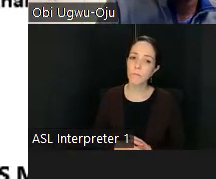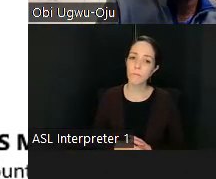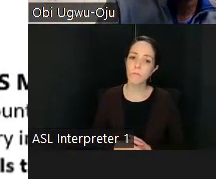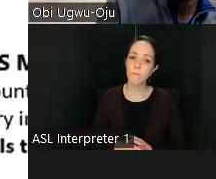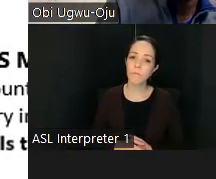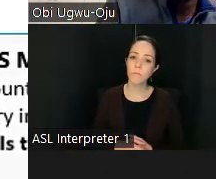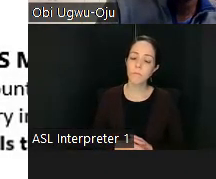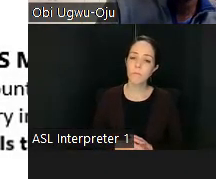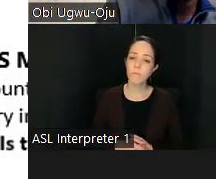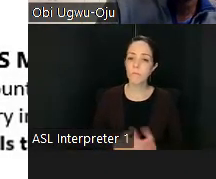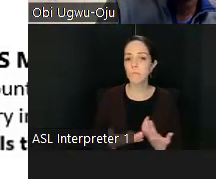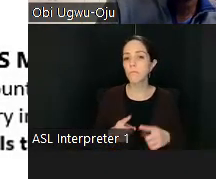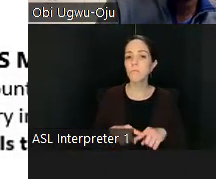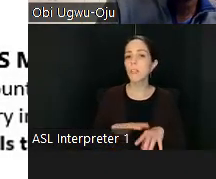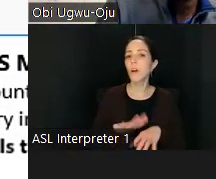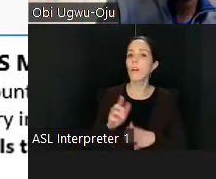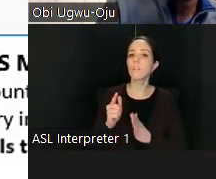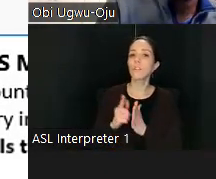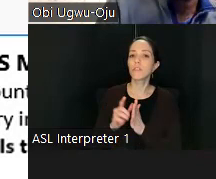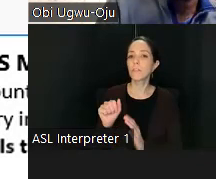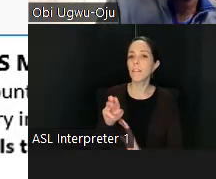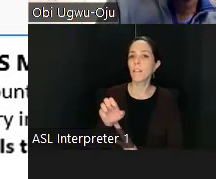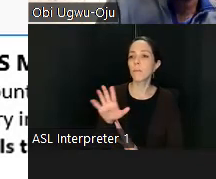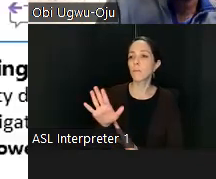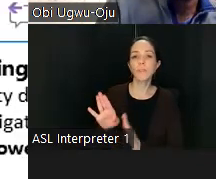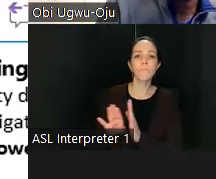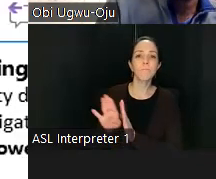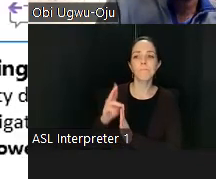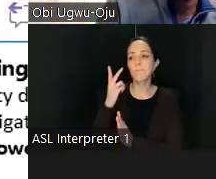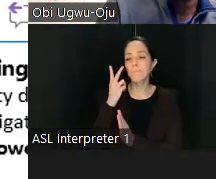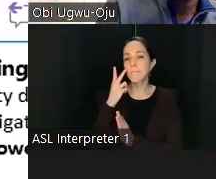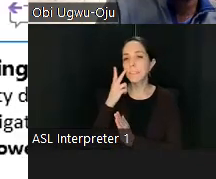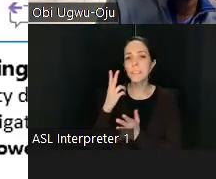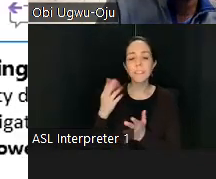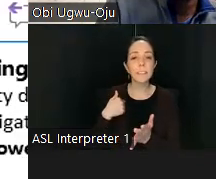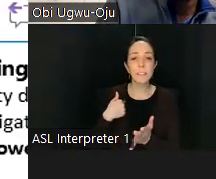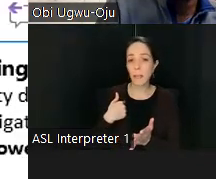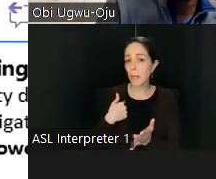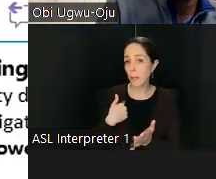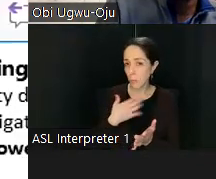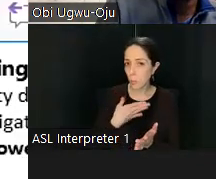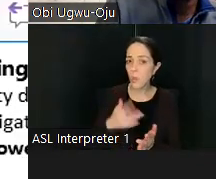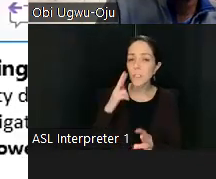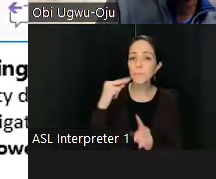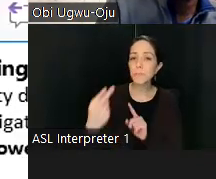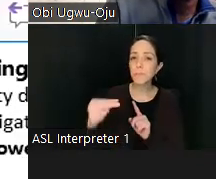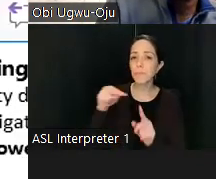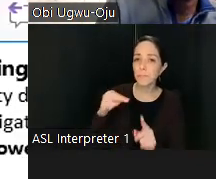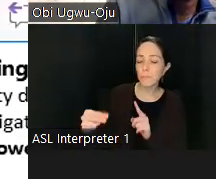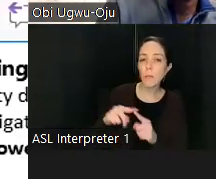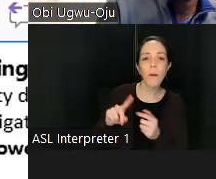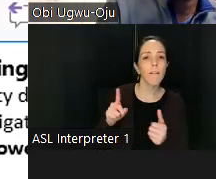Attorney Ames comes up with, to look at a different way. This is just my first thought,